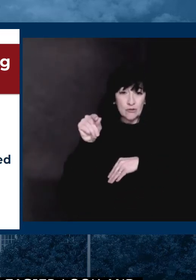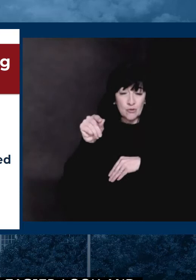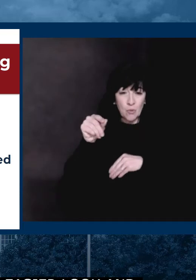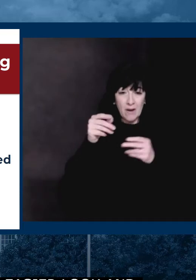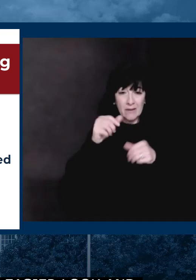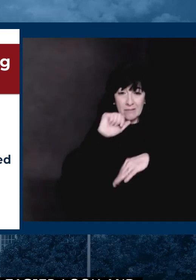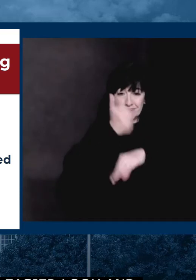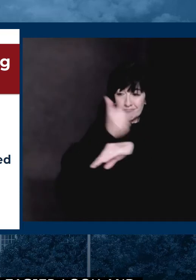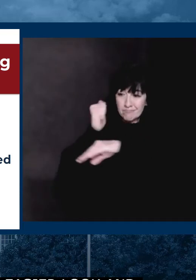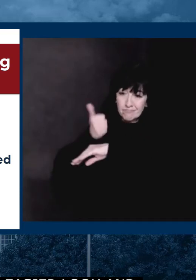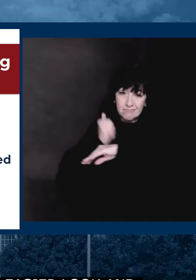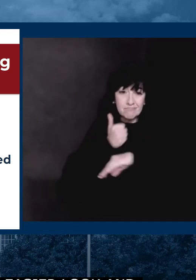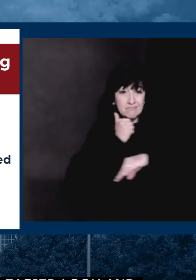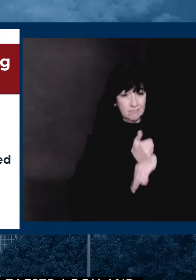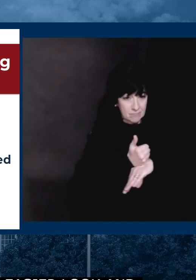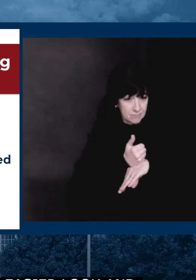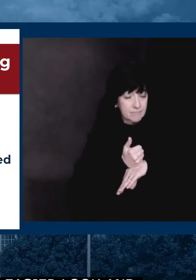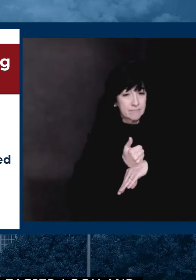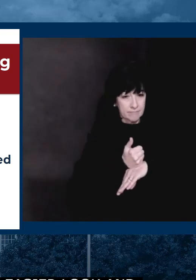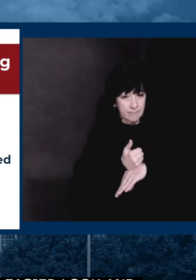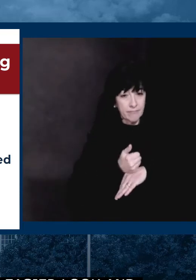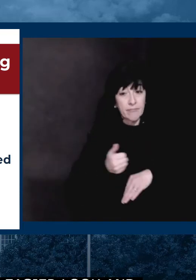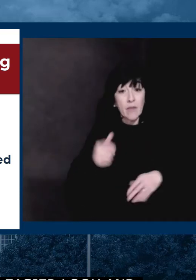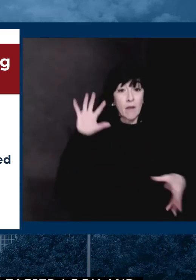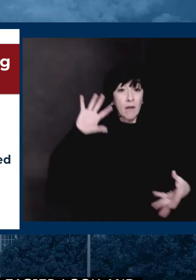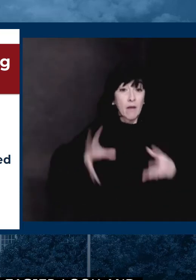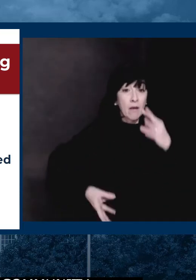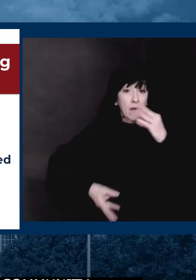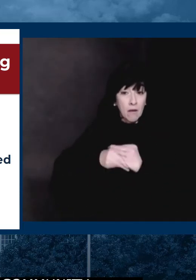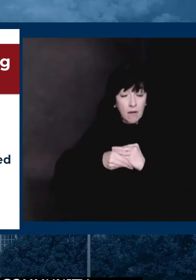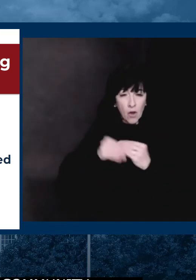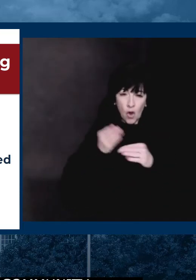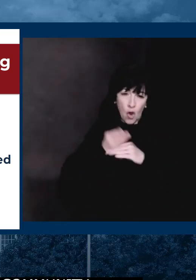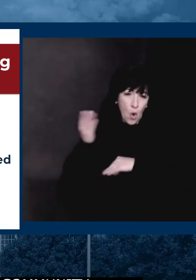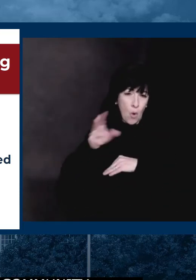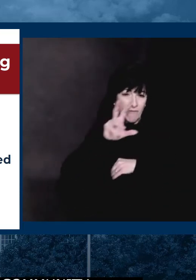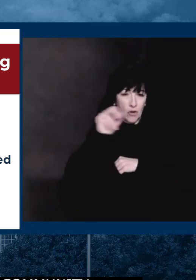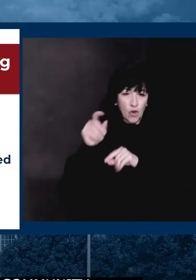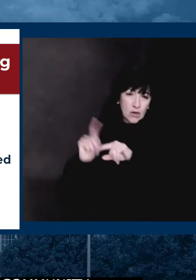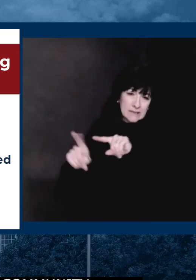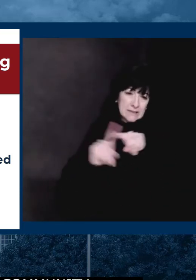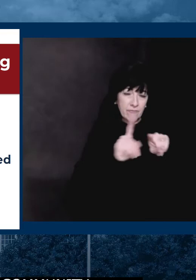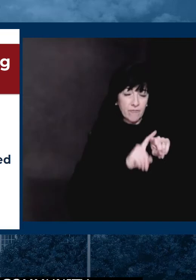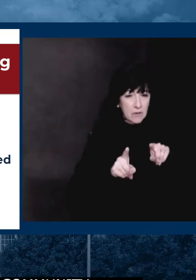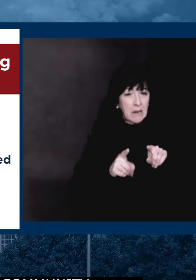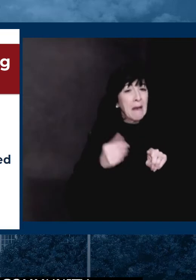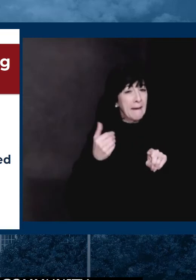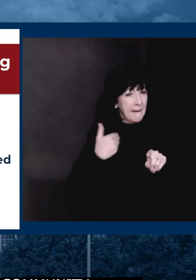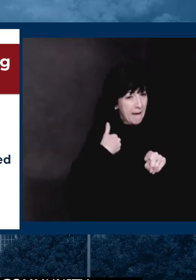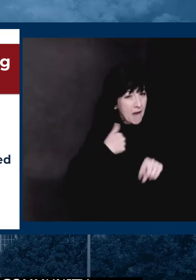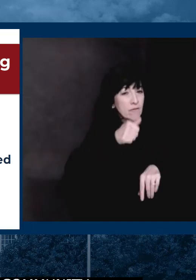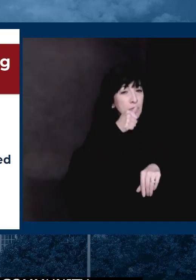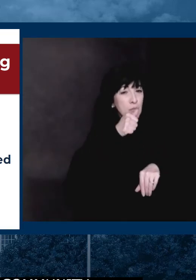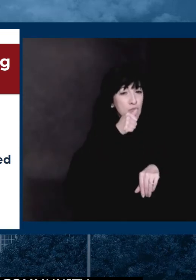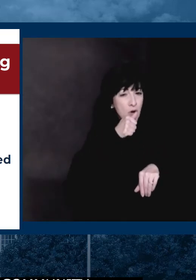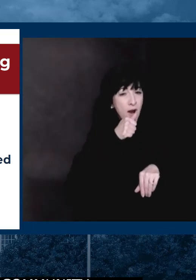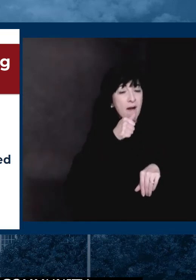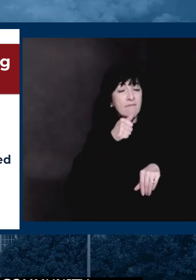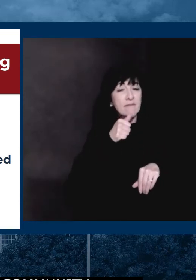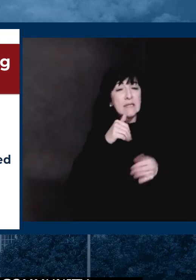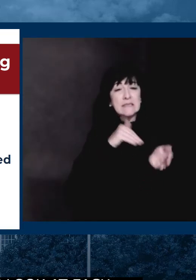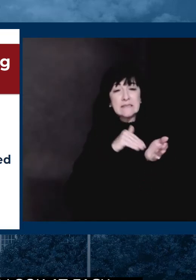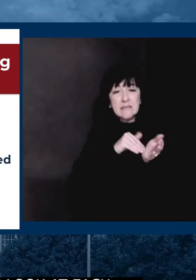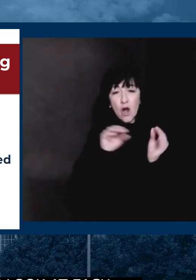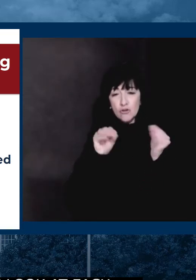30 almost a week now if you look at them for each day. And there are a lot of private partnerships on here as well, whether it's a